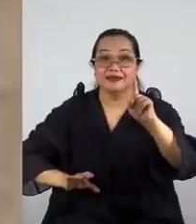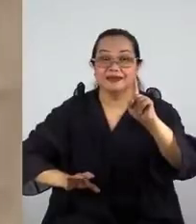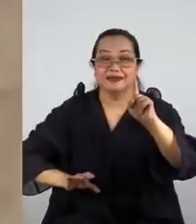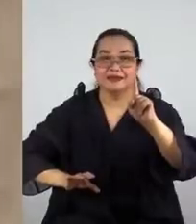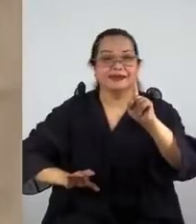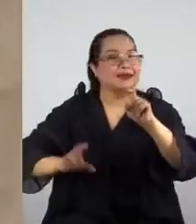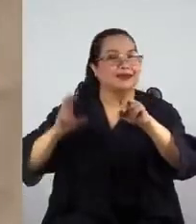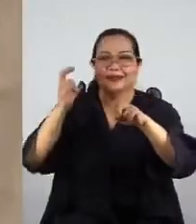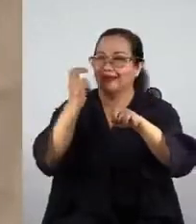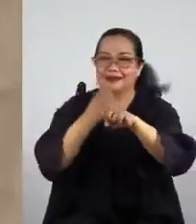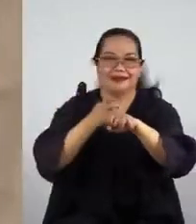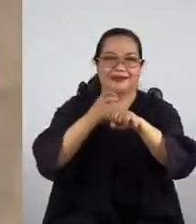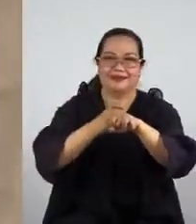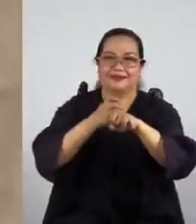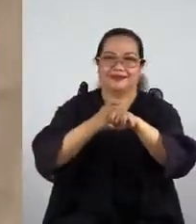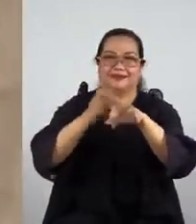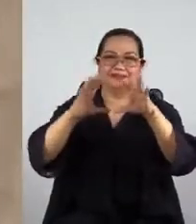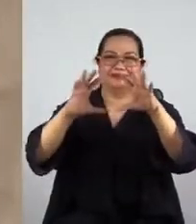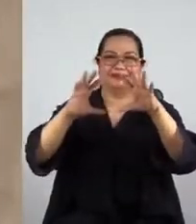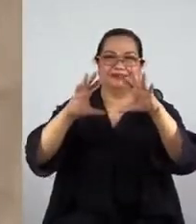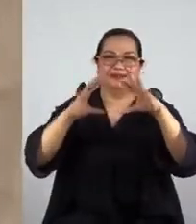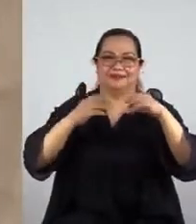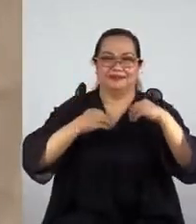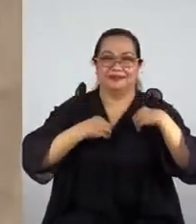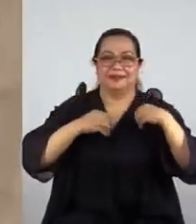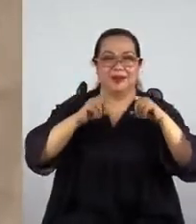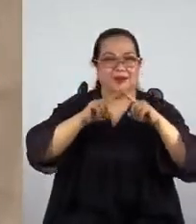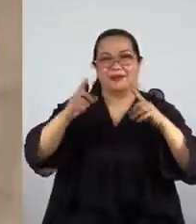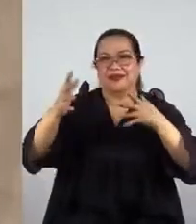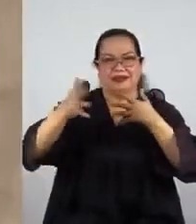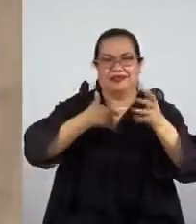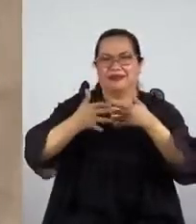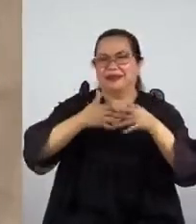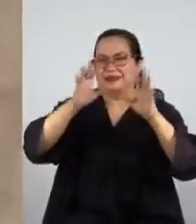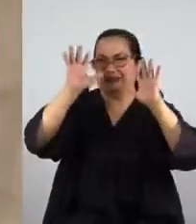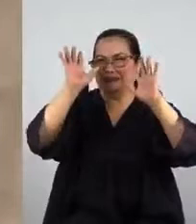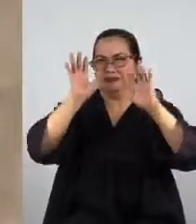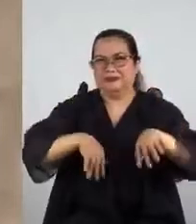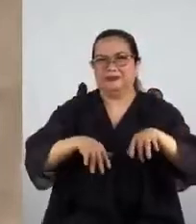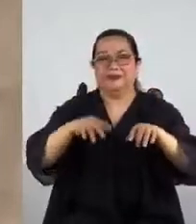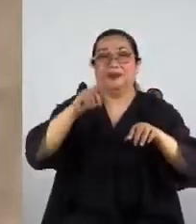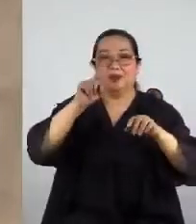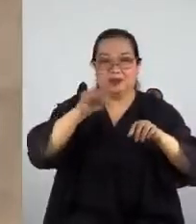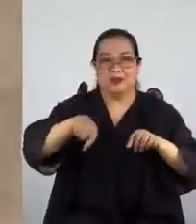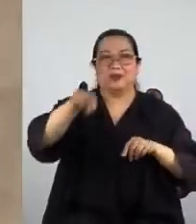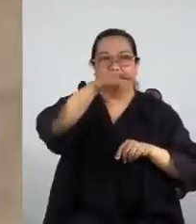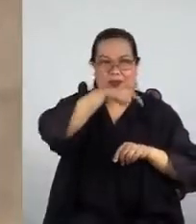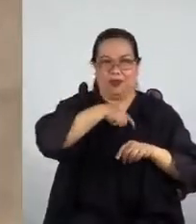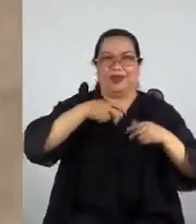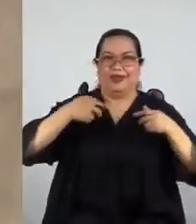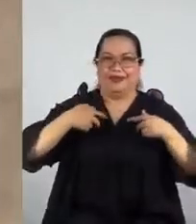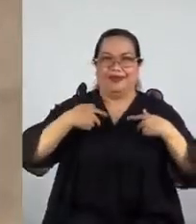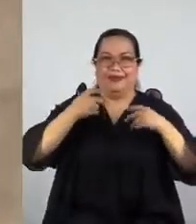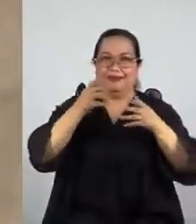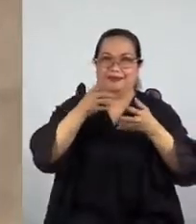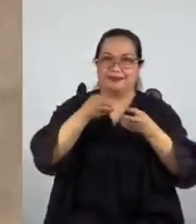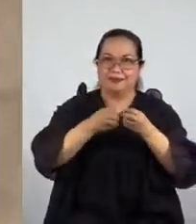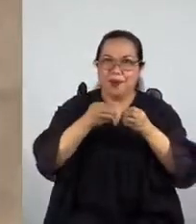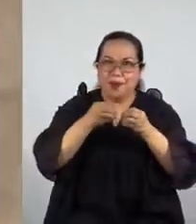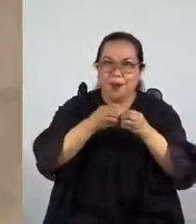it's hard to accept. But nothing else matters. We have this greater